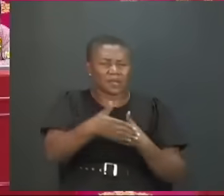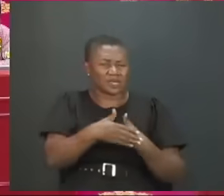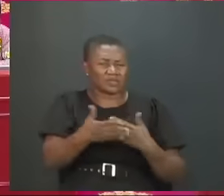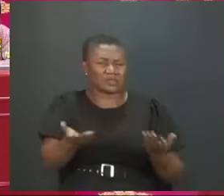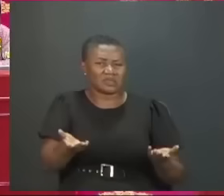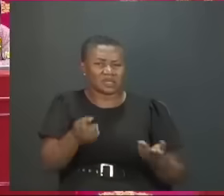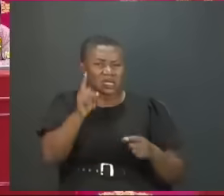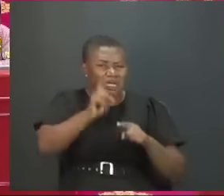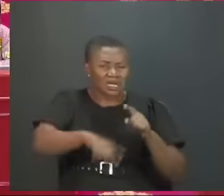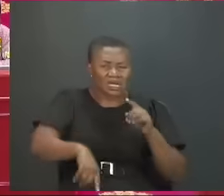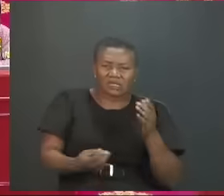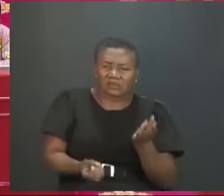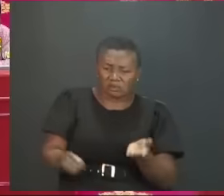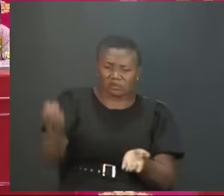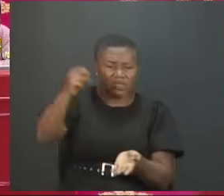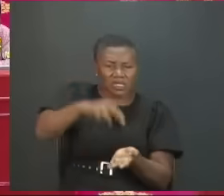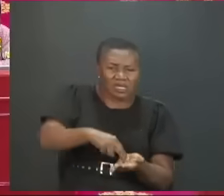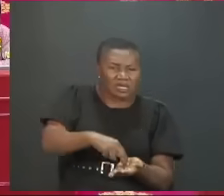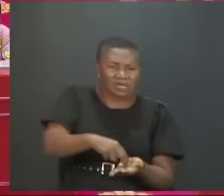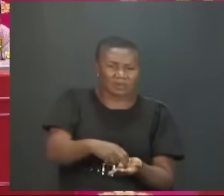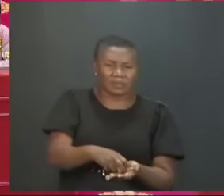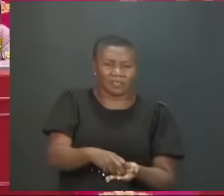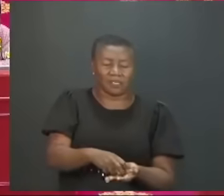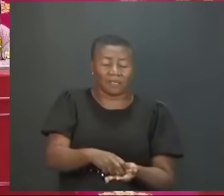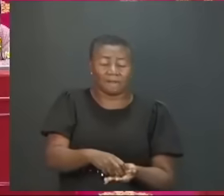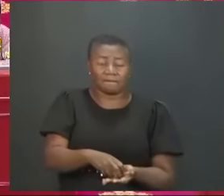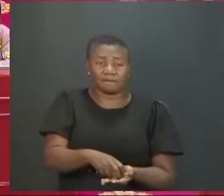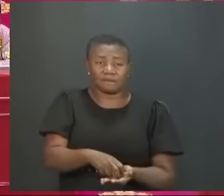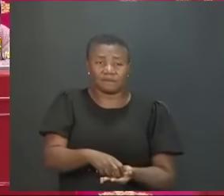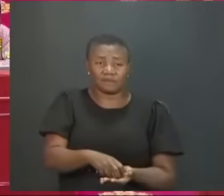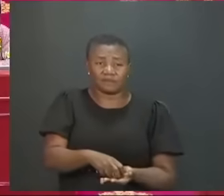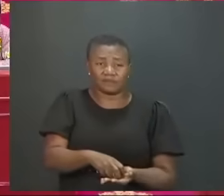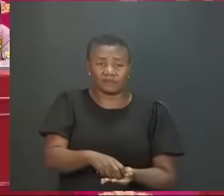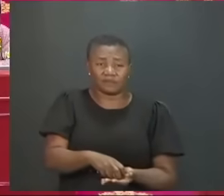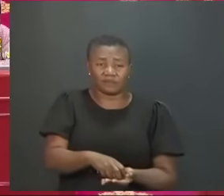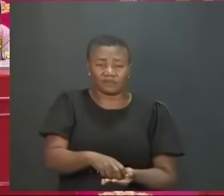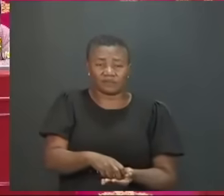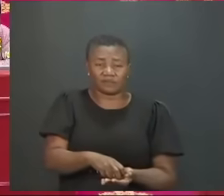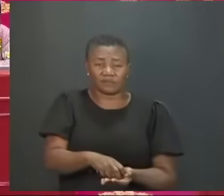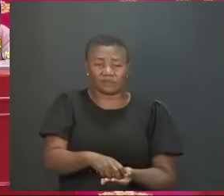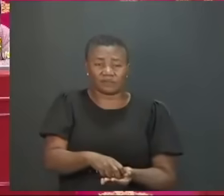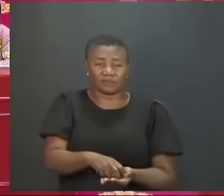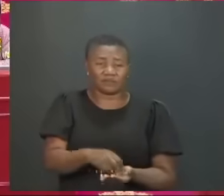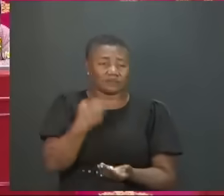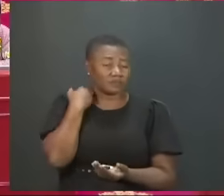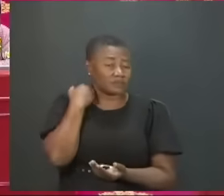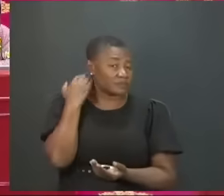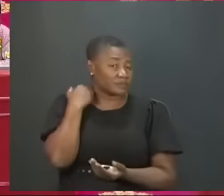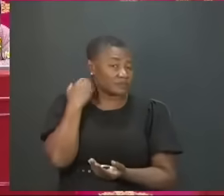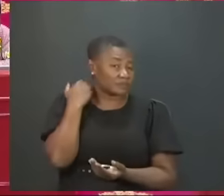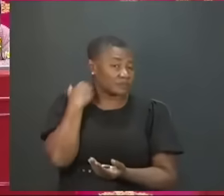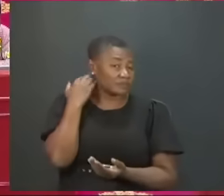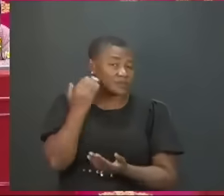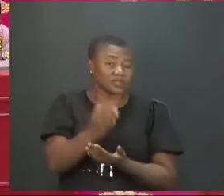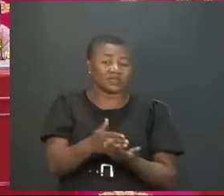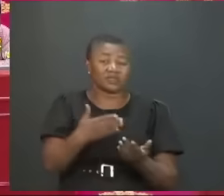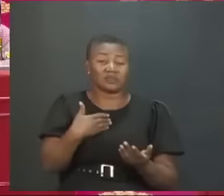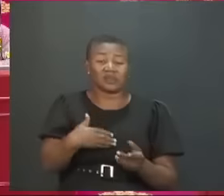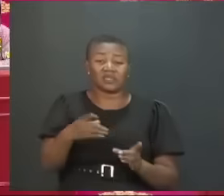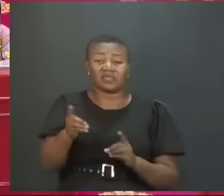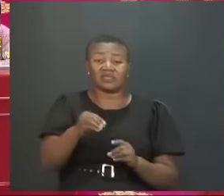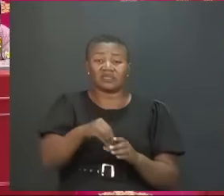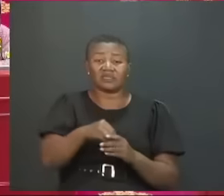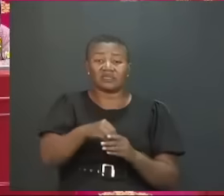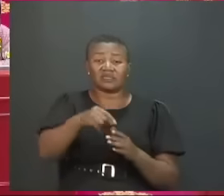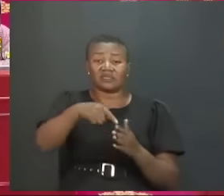up and, like somebody did in secondary school exams, where